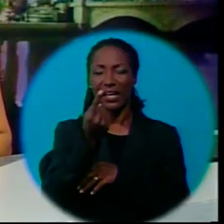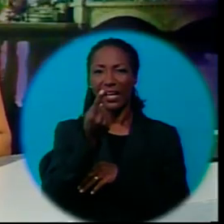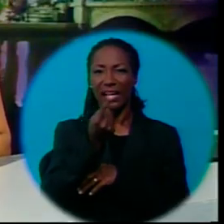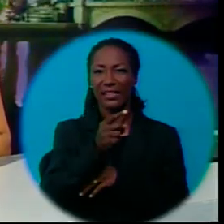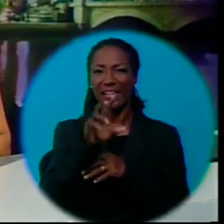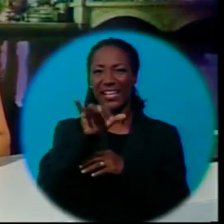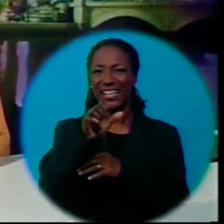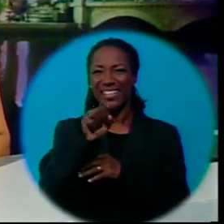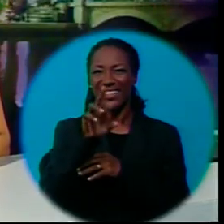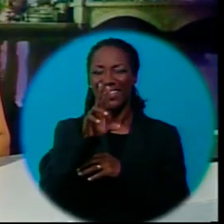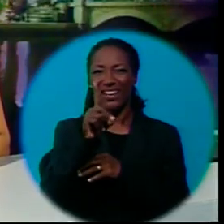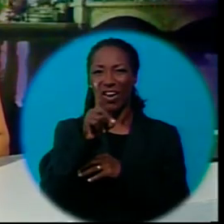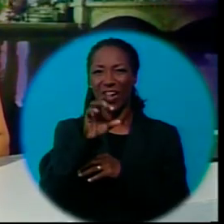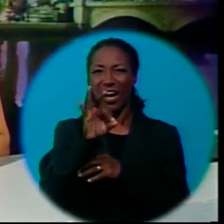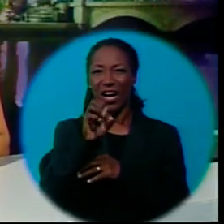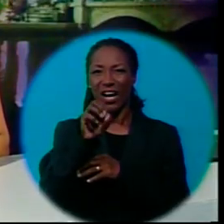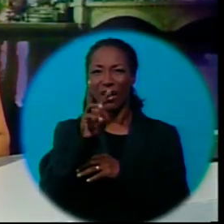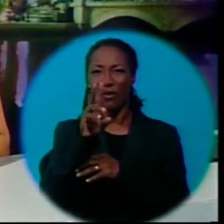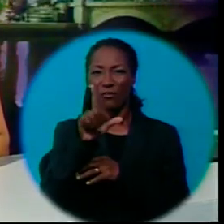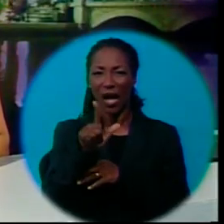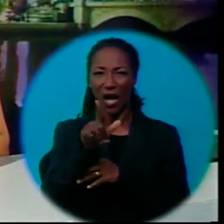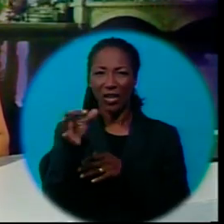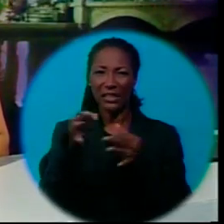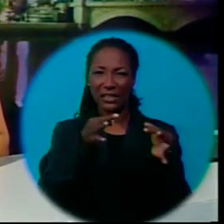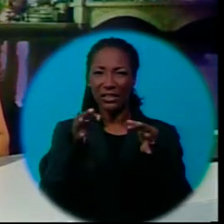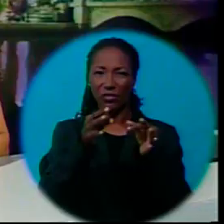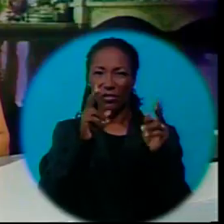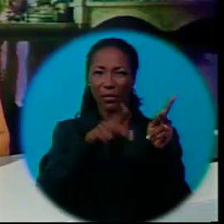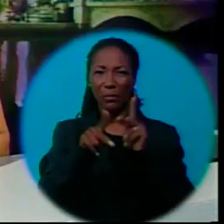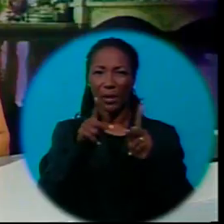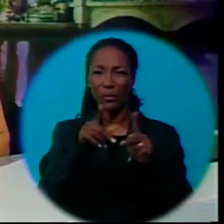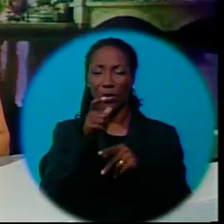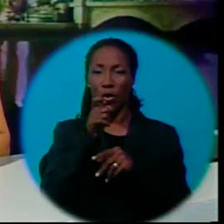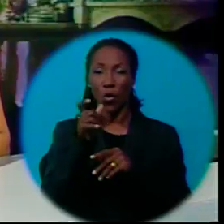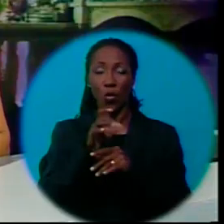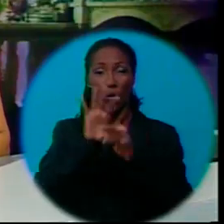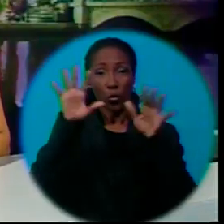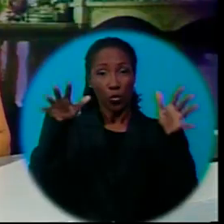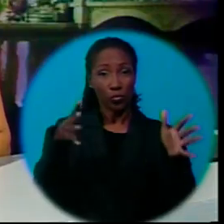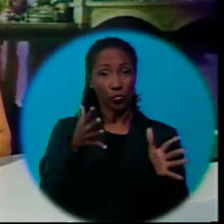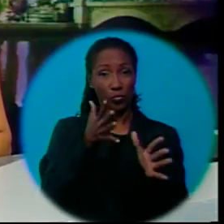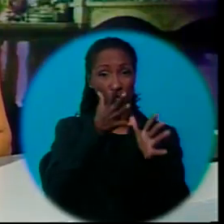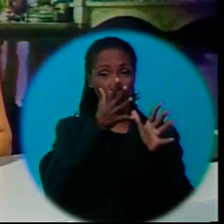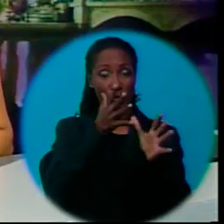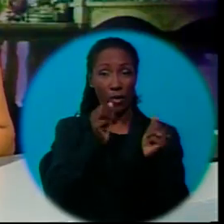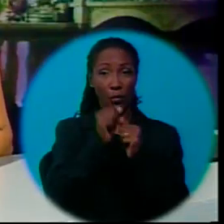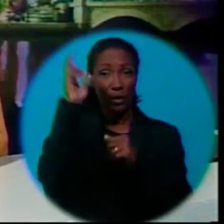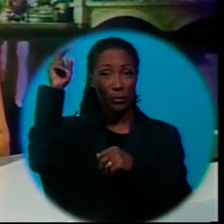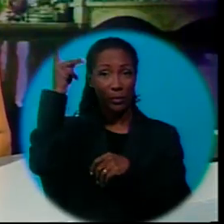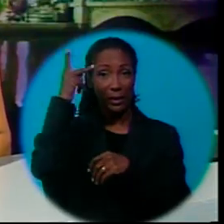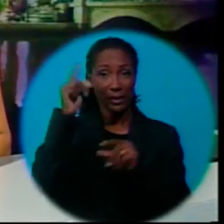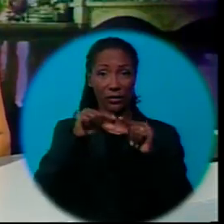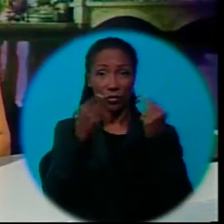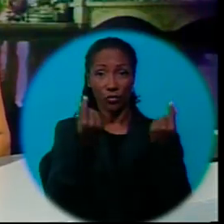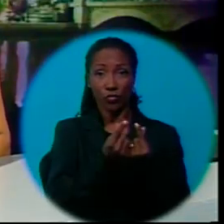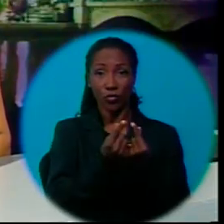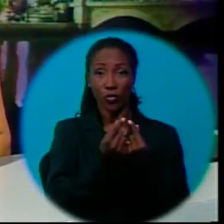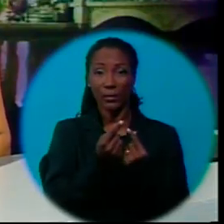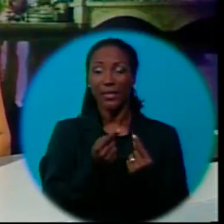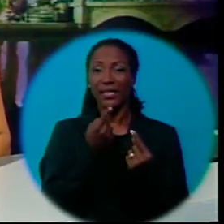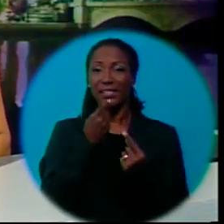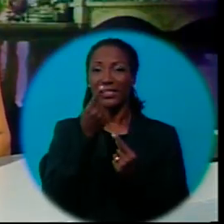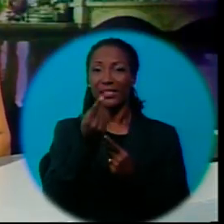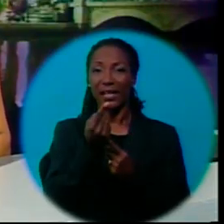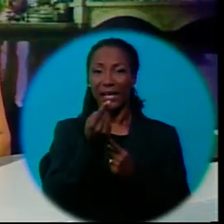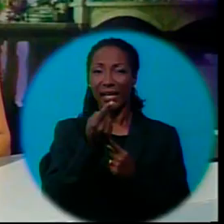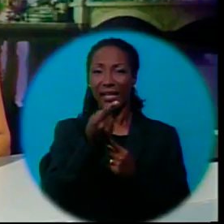the term yardfall which often describes people who publicly align themselves to political parties he made his point during a service at